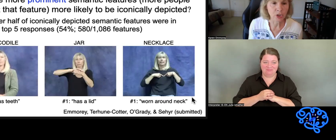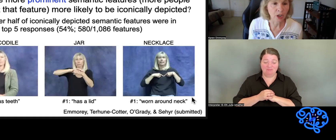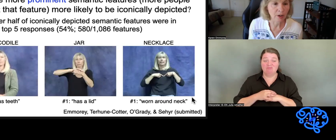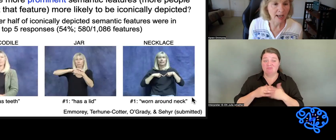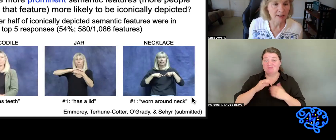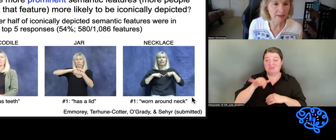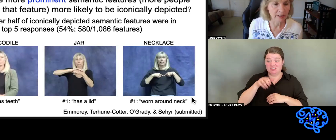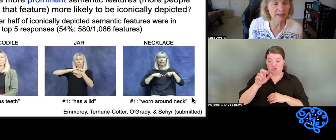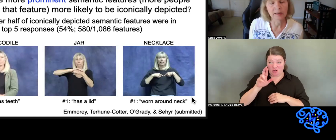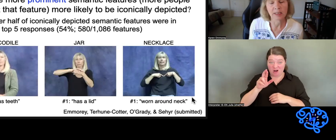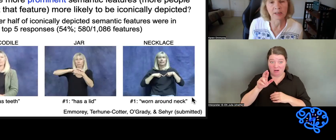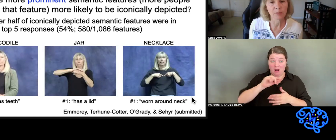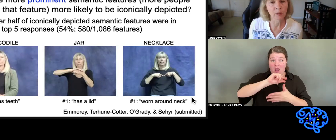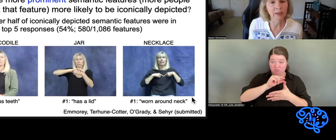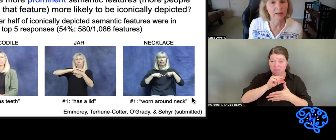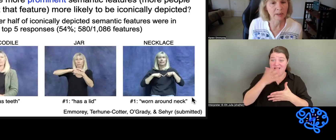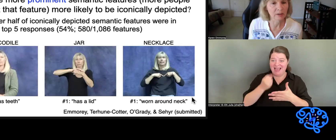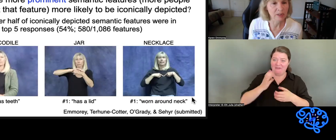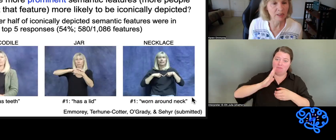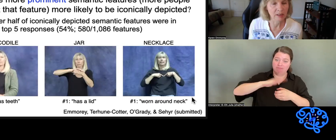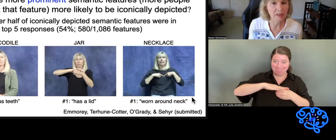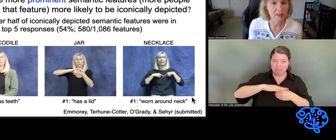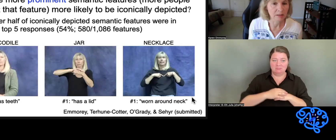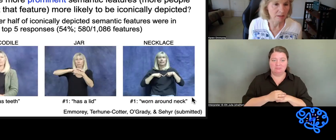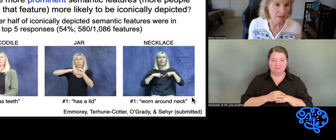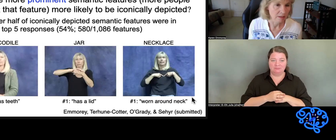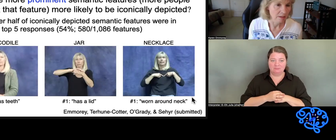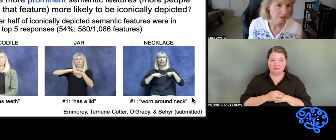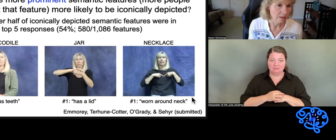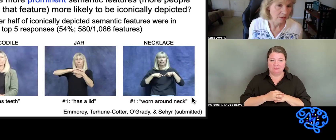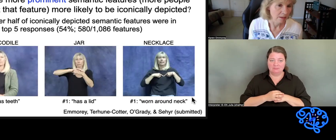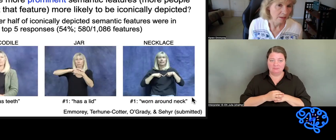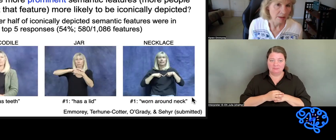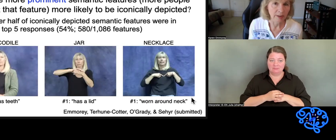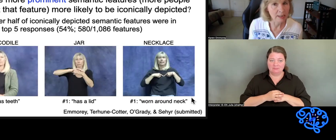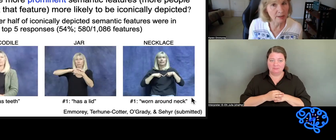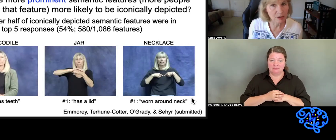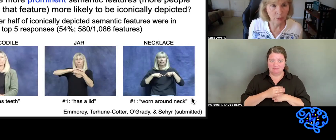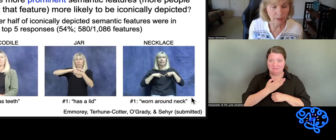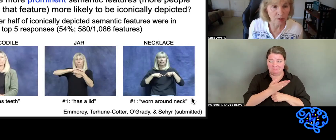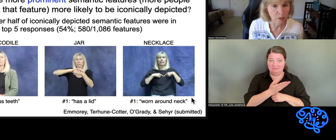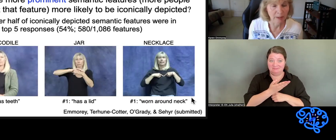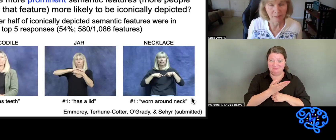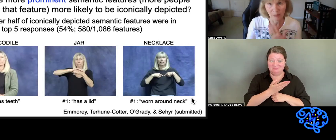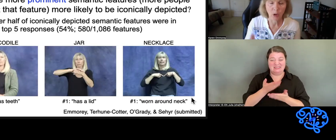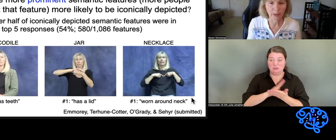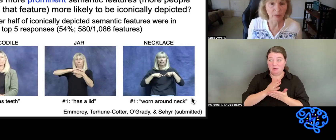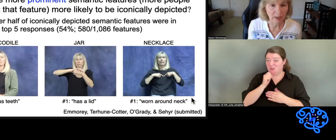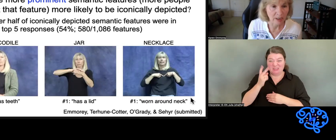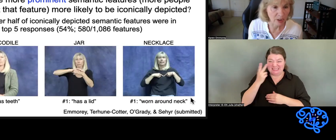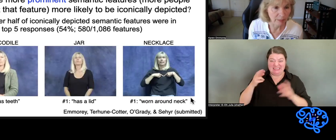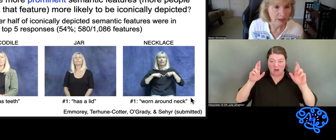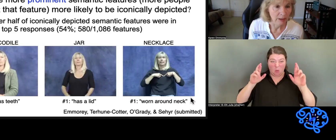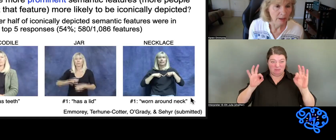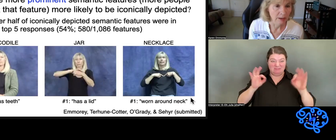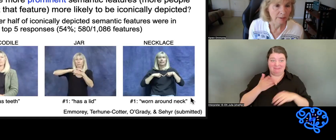For jar, has a lid is the number one, and it looks like this. So I can't see the interpreters, so I'm hoping you can